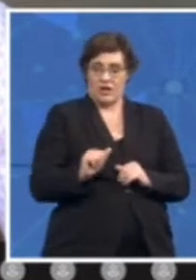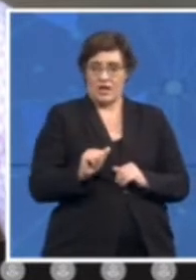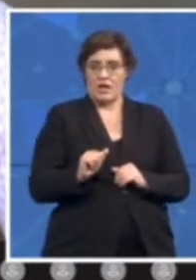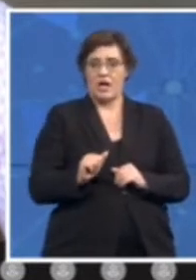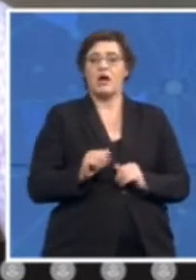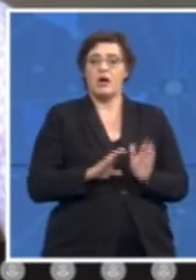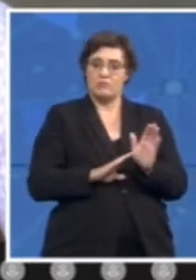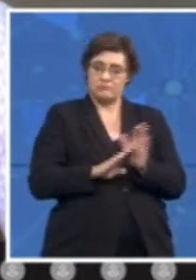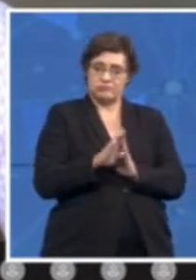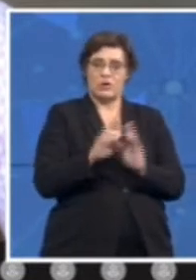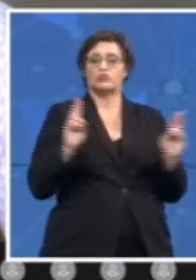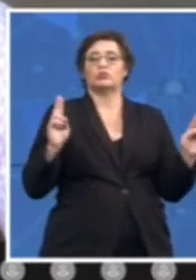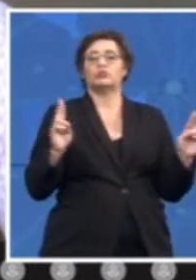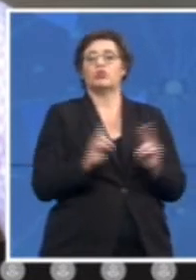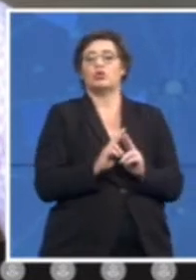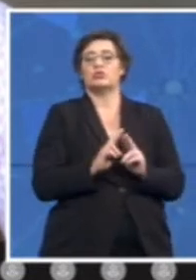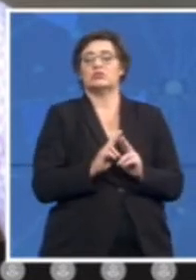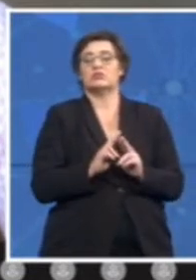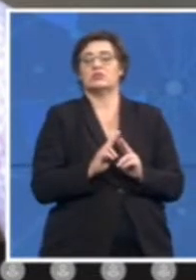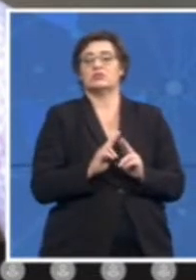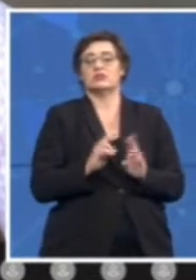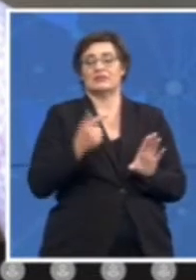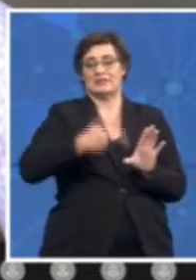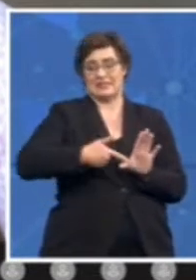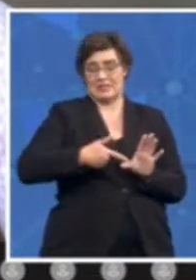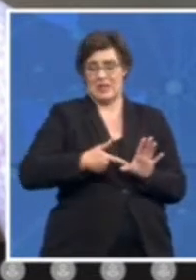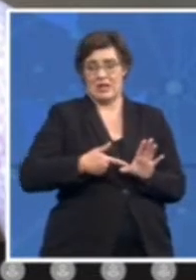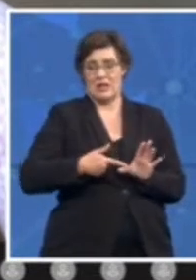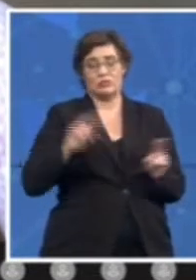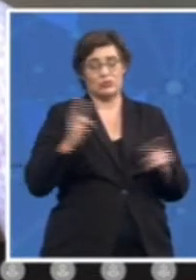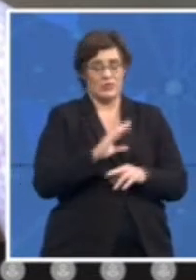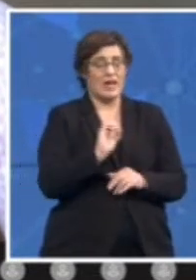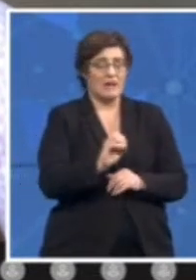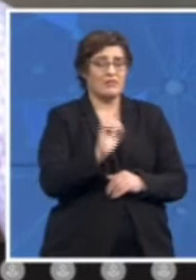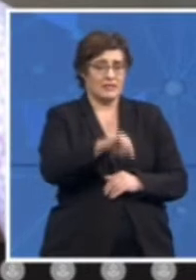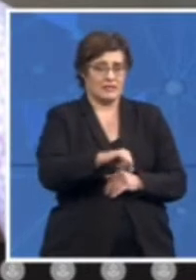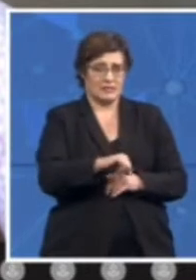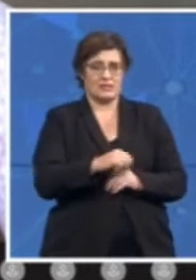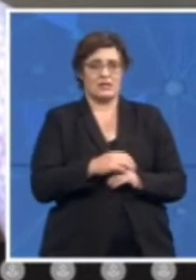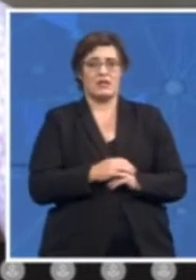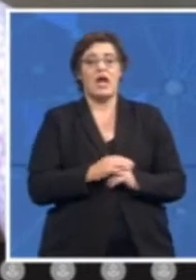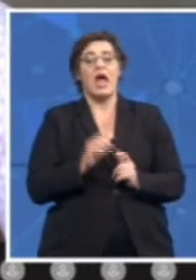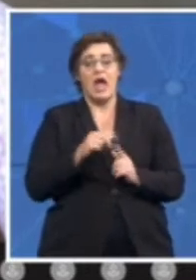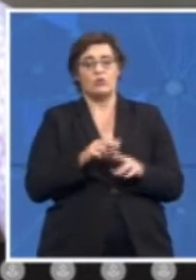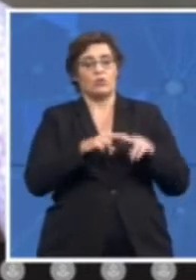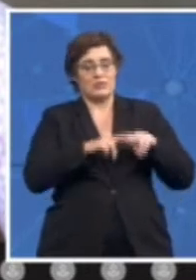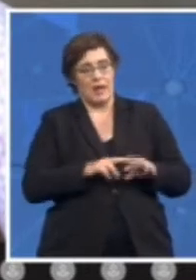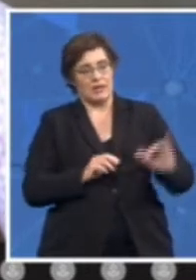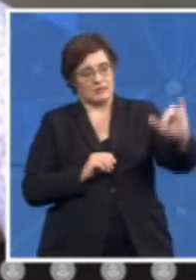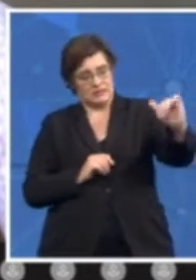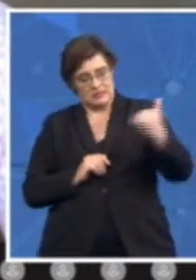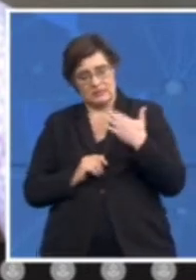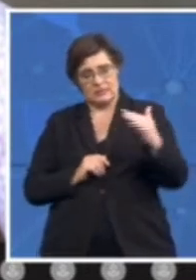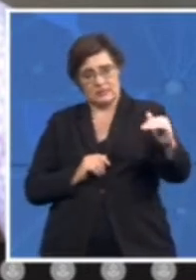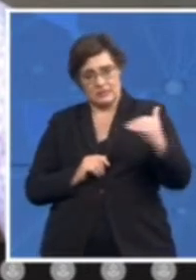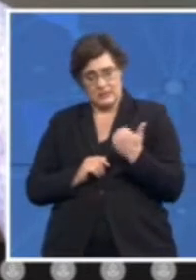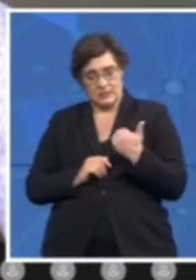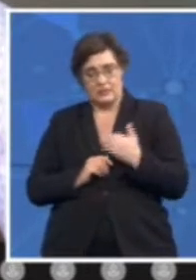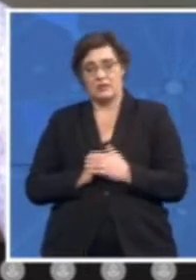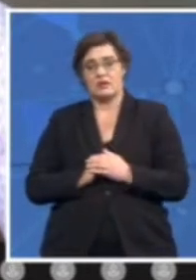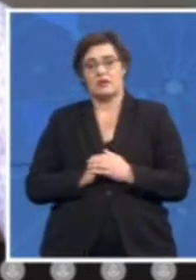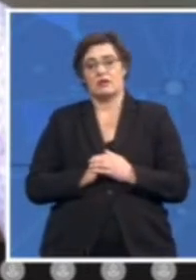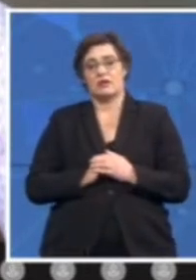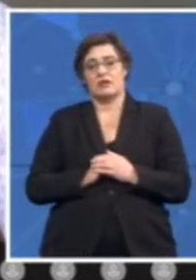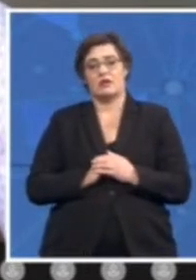capacity, and we are dependent on imports. Clearly, we have a big